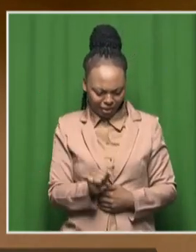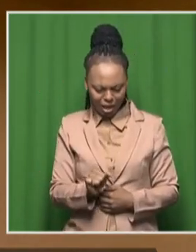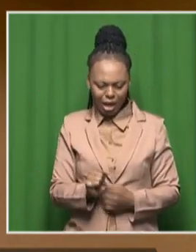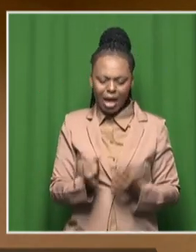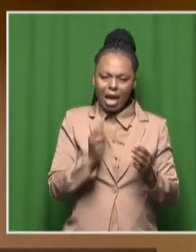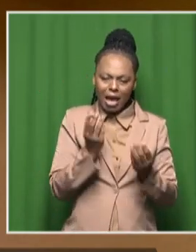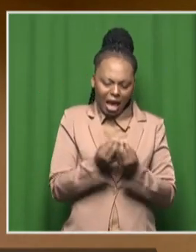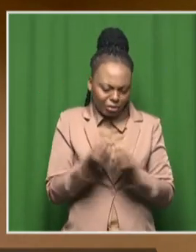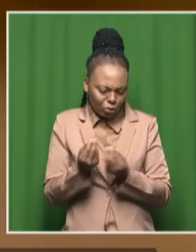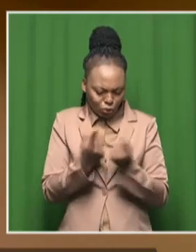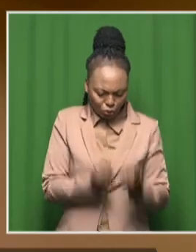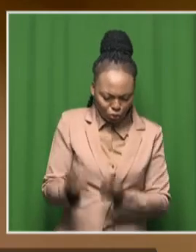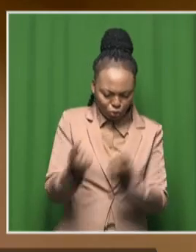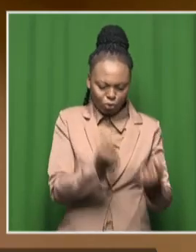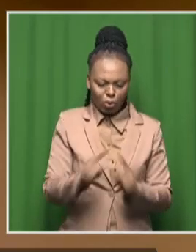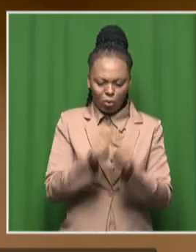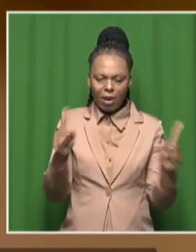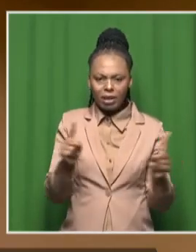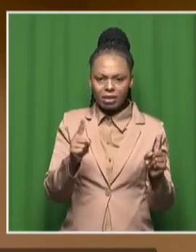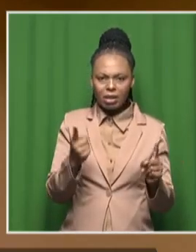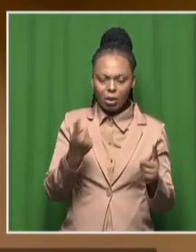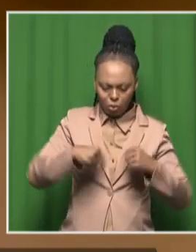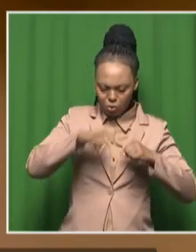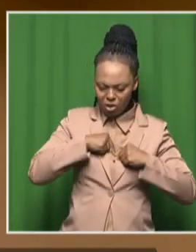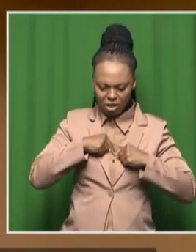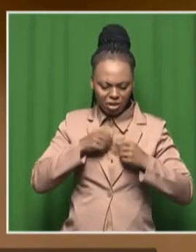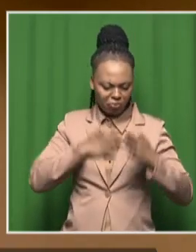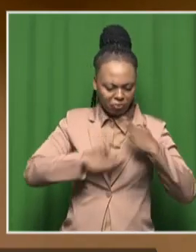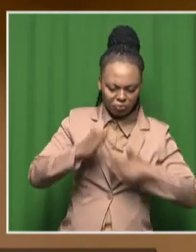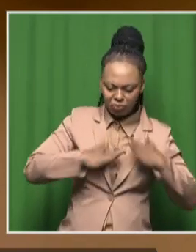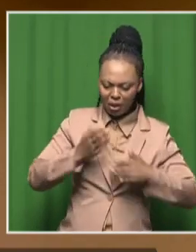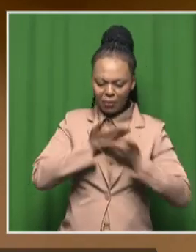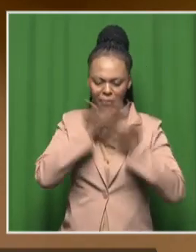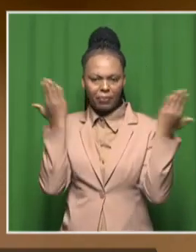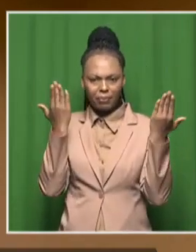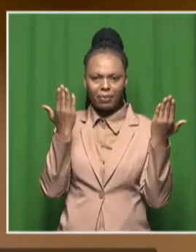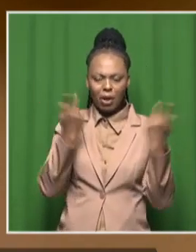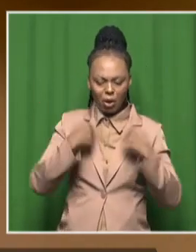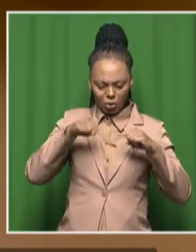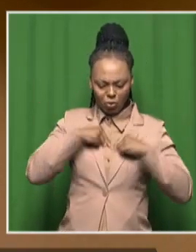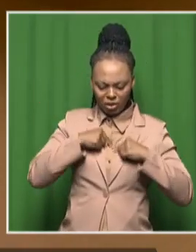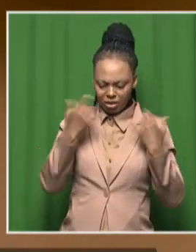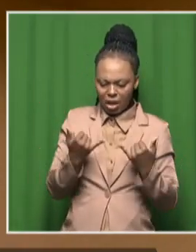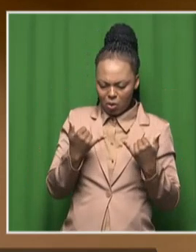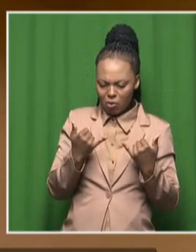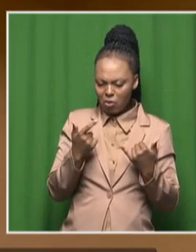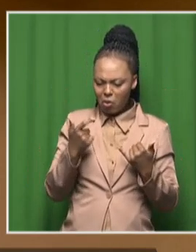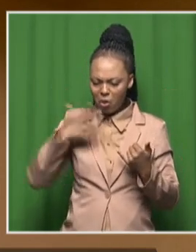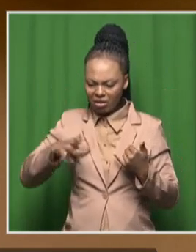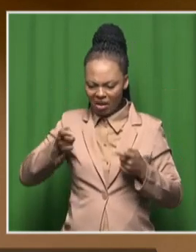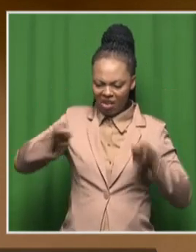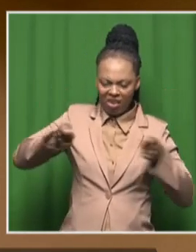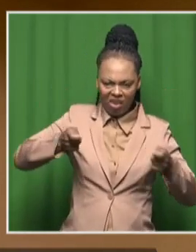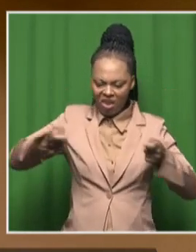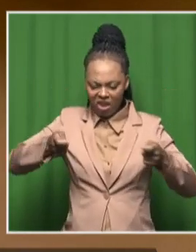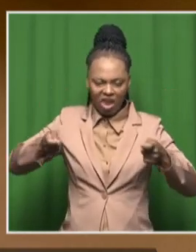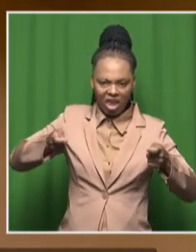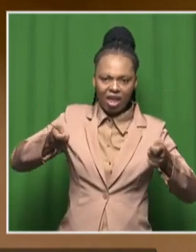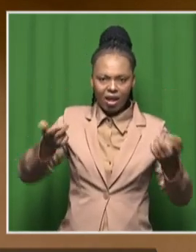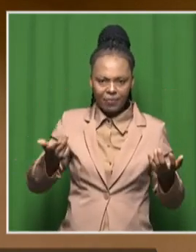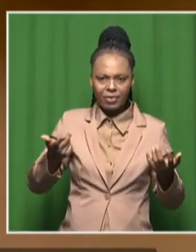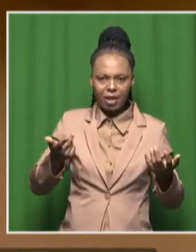except to show compassion to ourselves, to those who look like us, and to lead with compassion. Mm-hmm. And